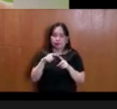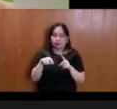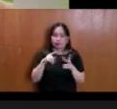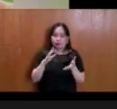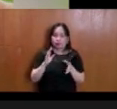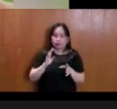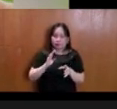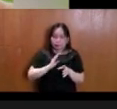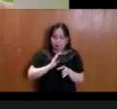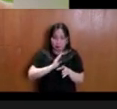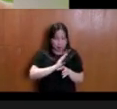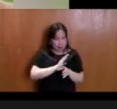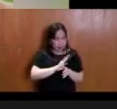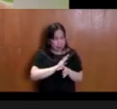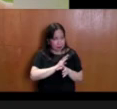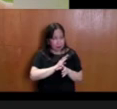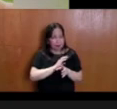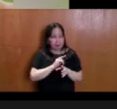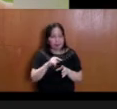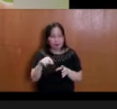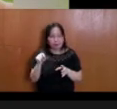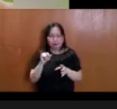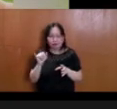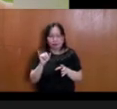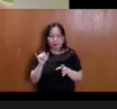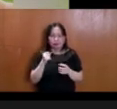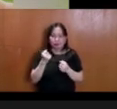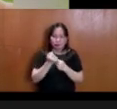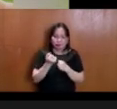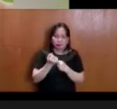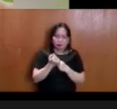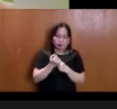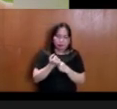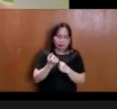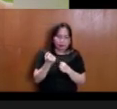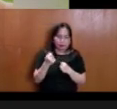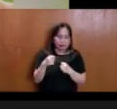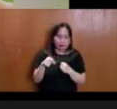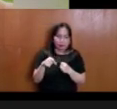the monetary board, and also and it's supported by actually